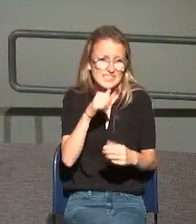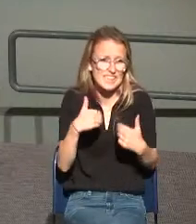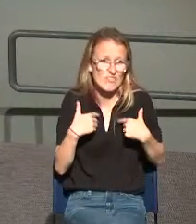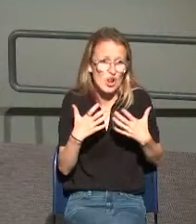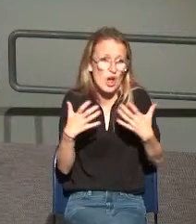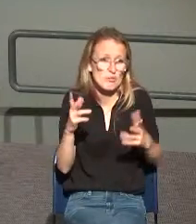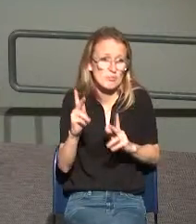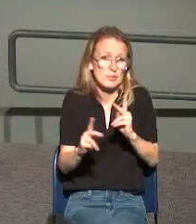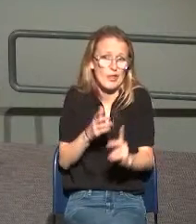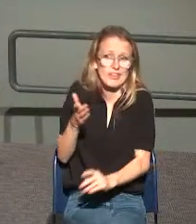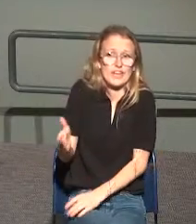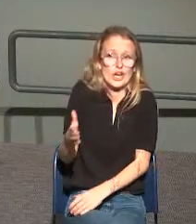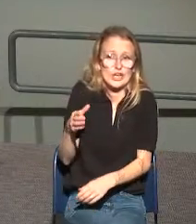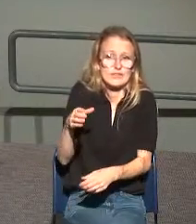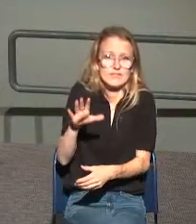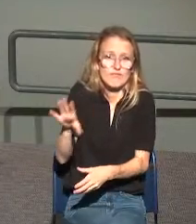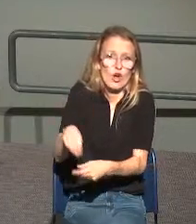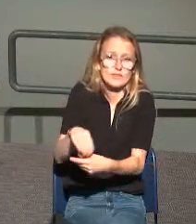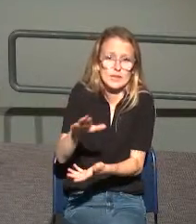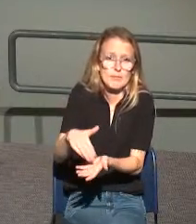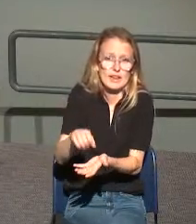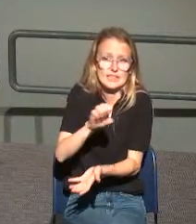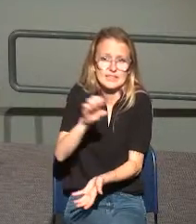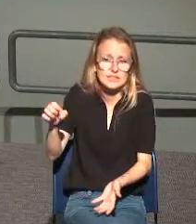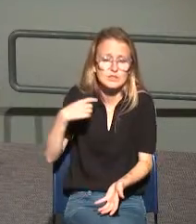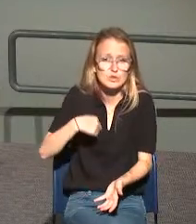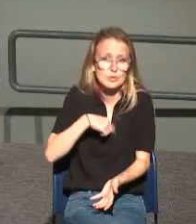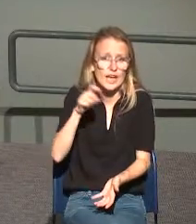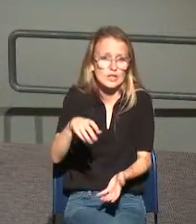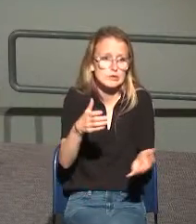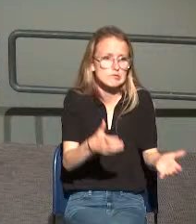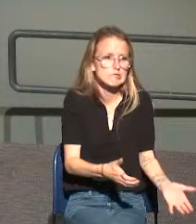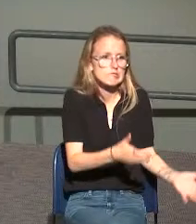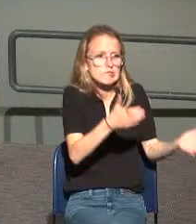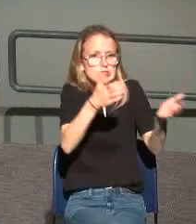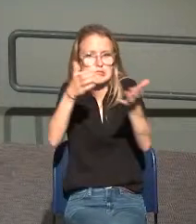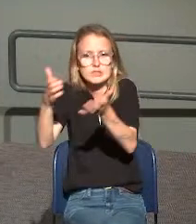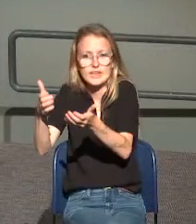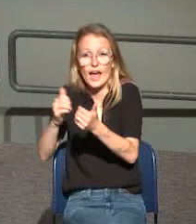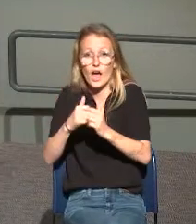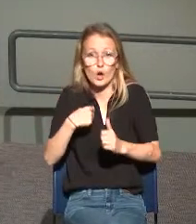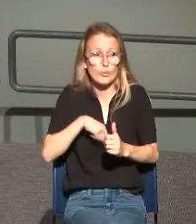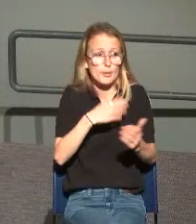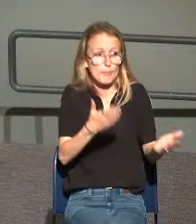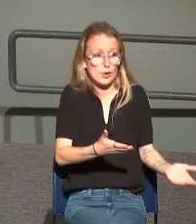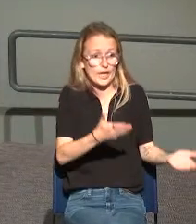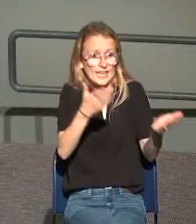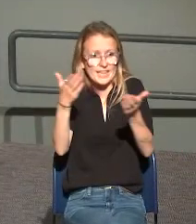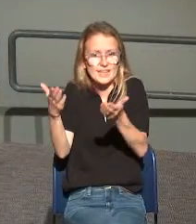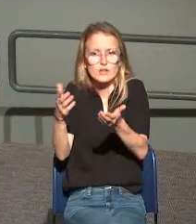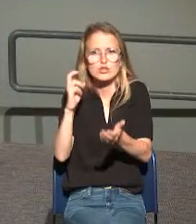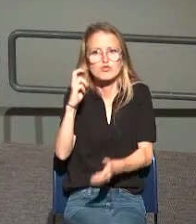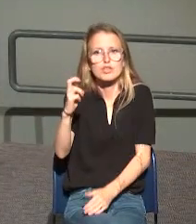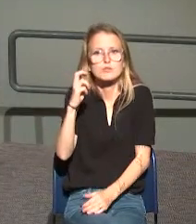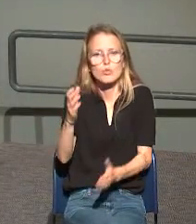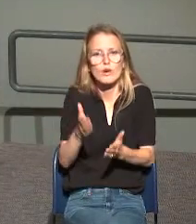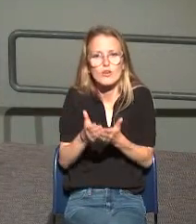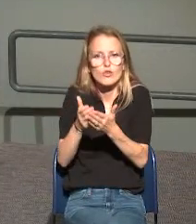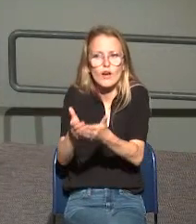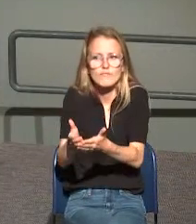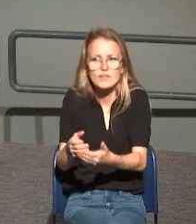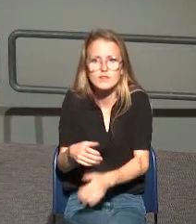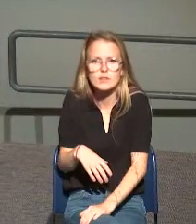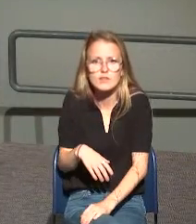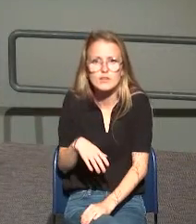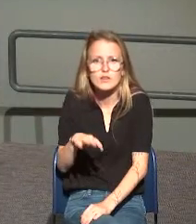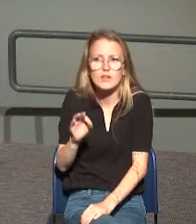take all of that over. Well, that all went over on transport aircraft. The fighters that went over had to be refueled. Well, where are all